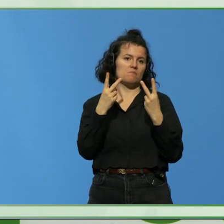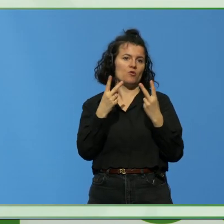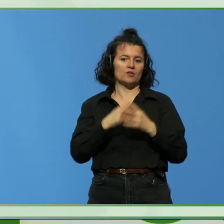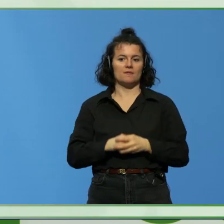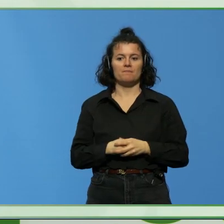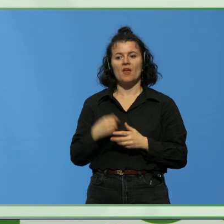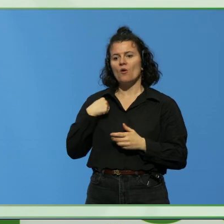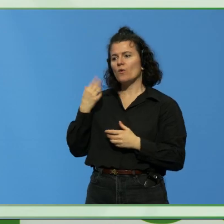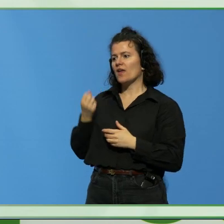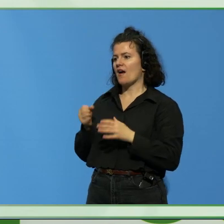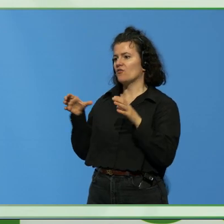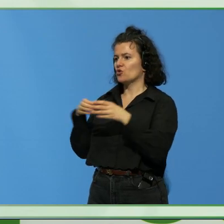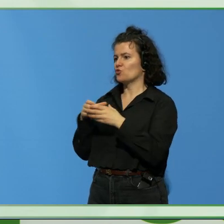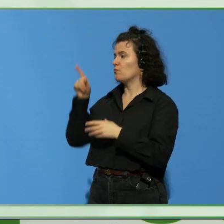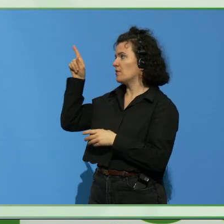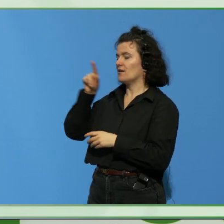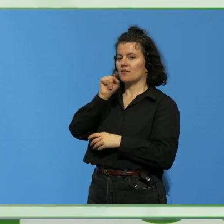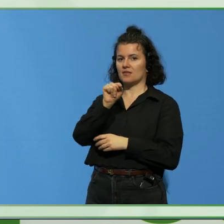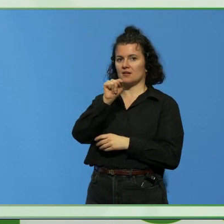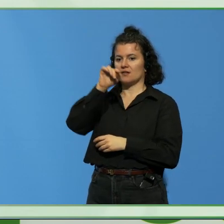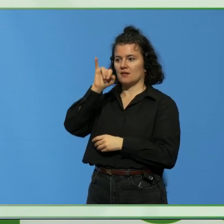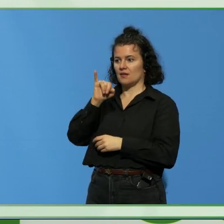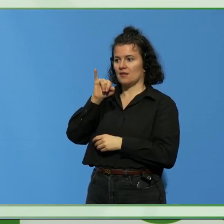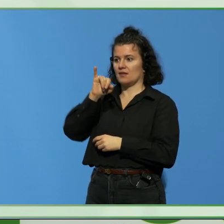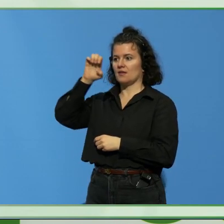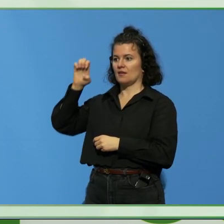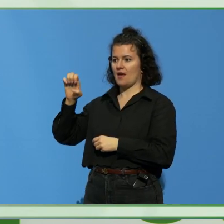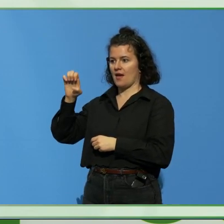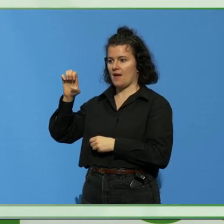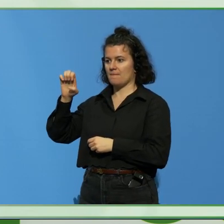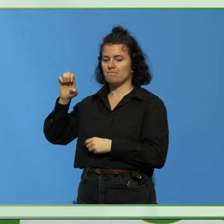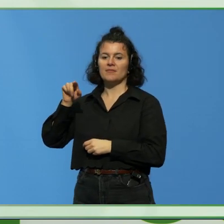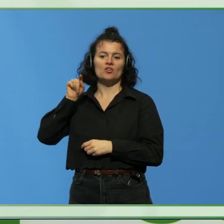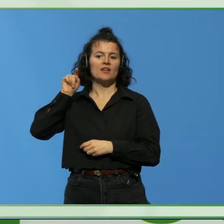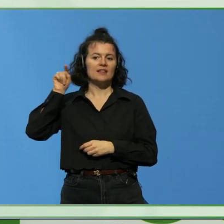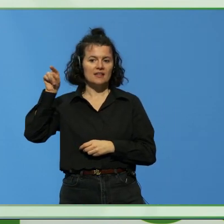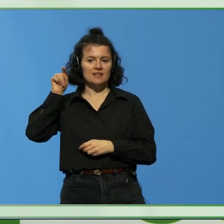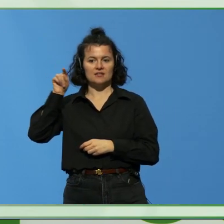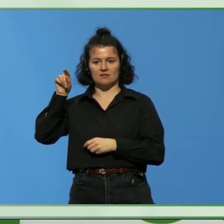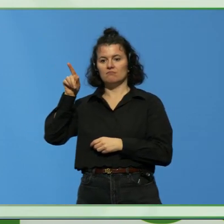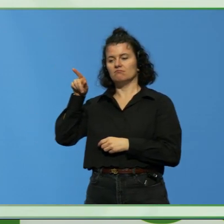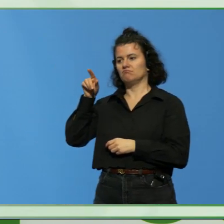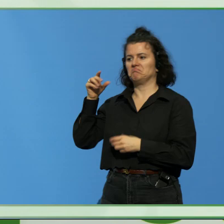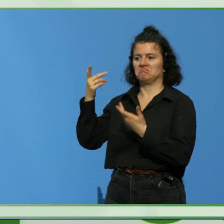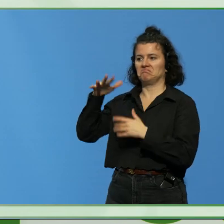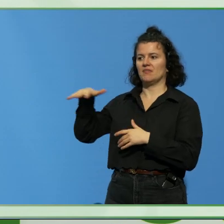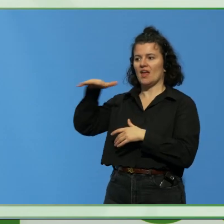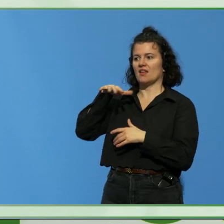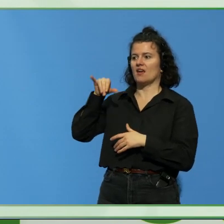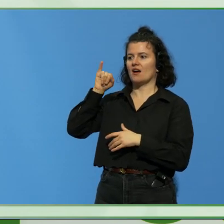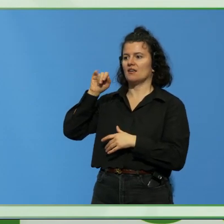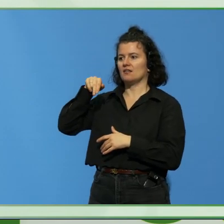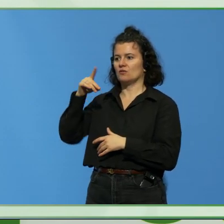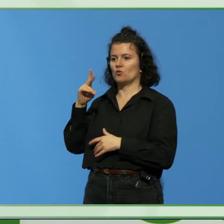TIE, which is the Indus Entrepreneurs. We are a charter member-based, subscription-based